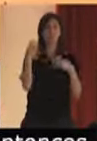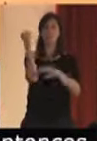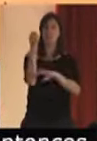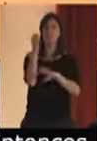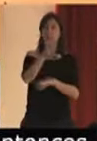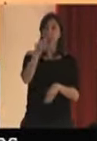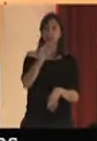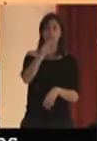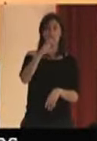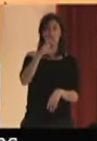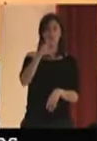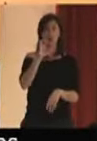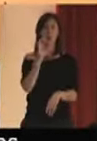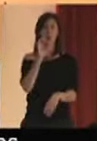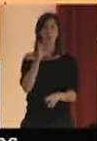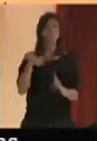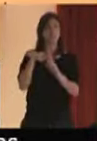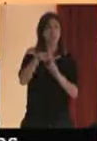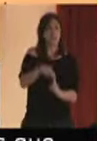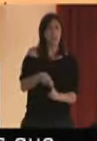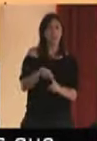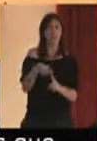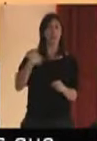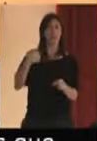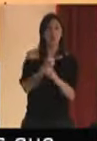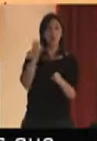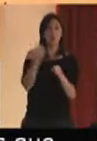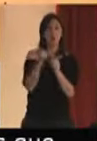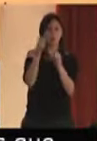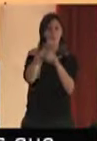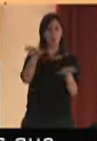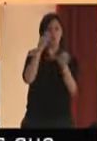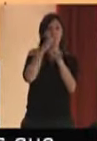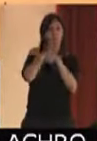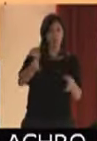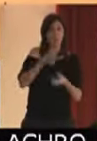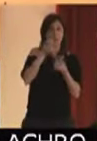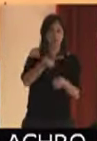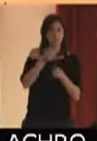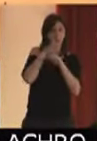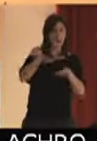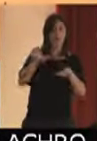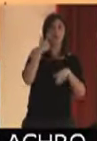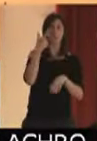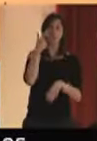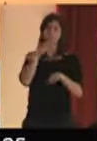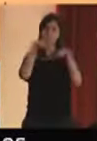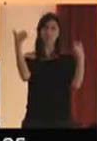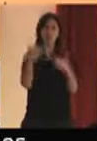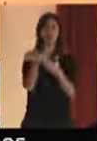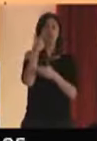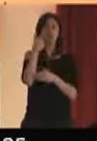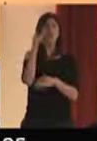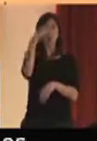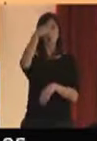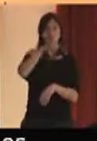conference will be devoted to that, to disseminate the work that we are doing and to show everyone, show the world what